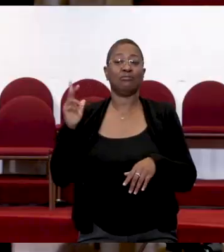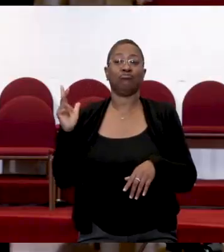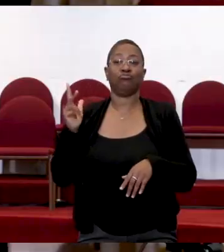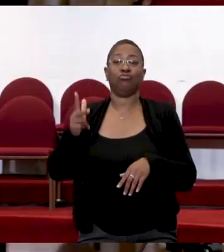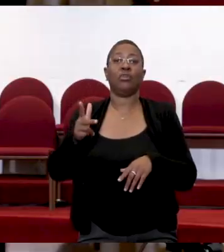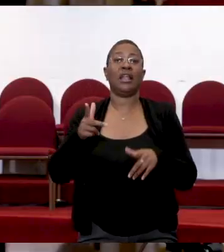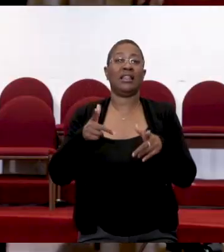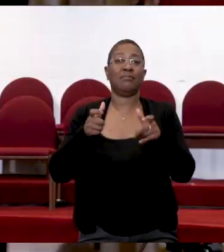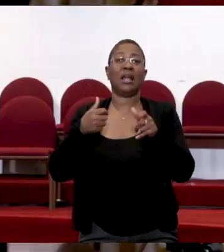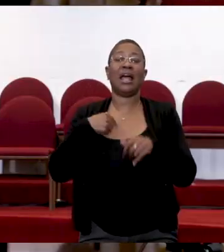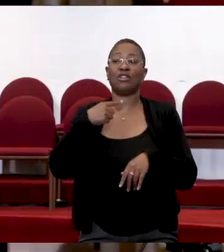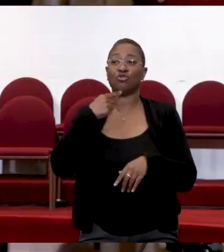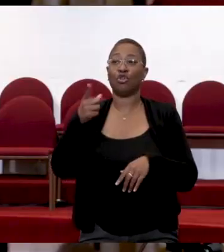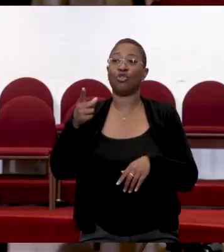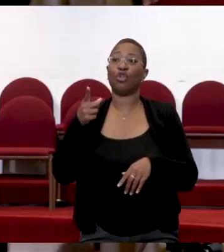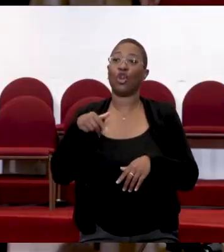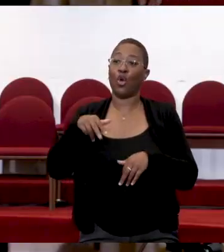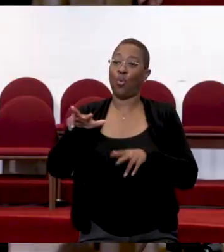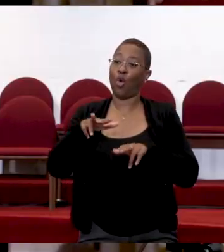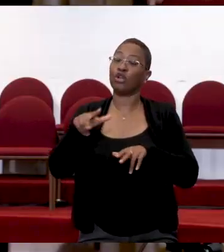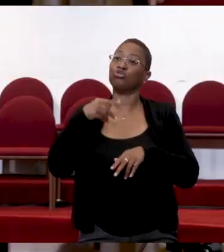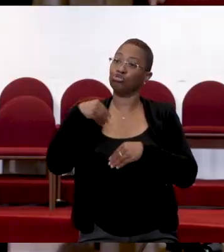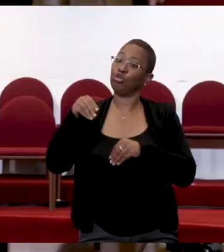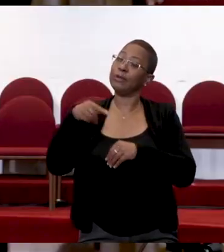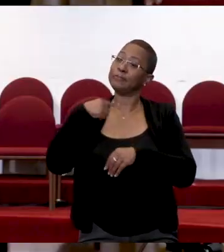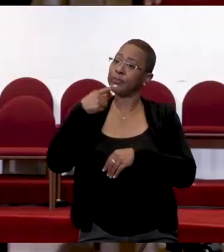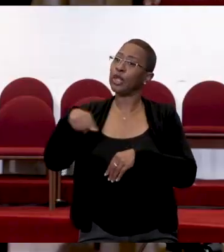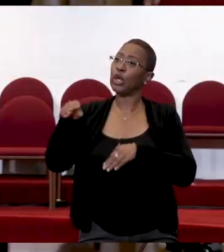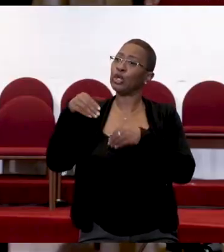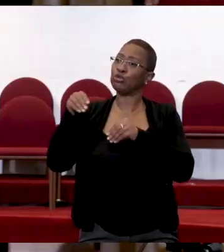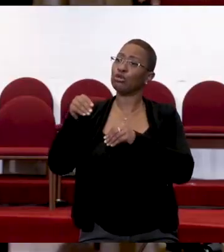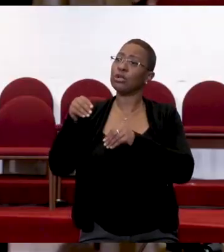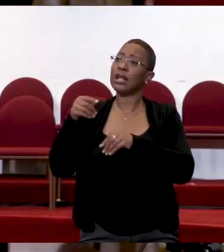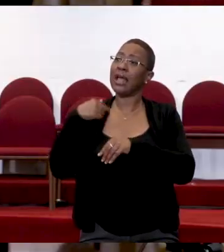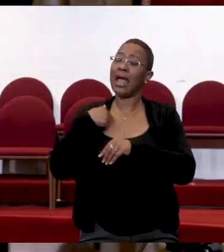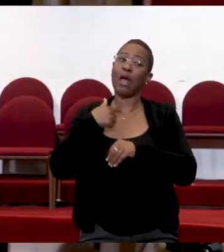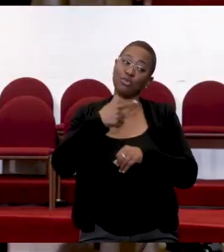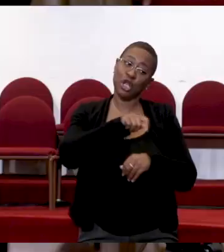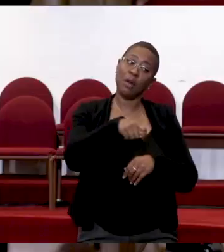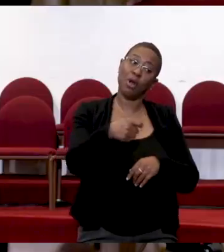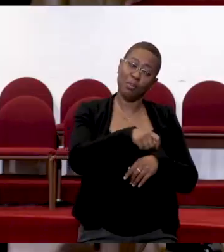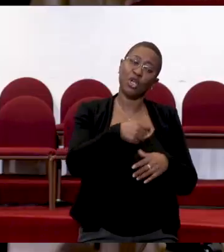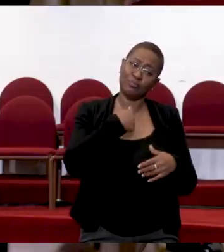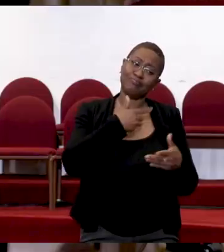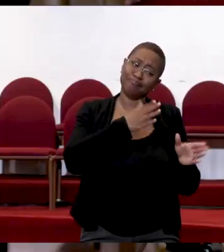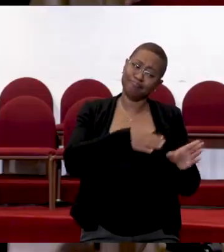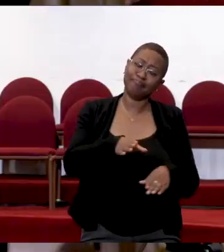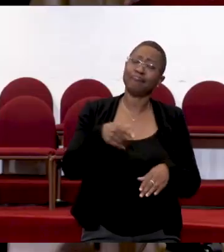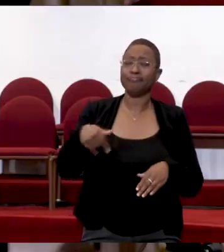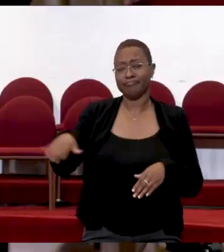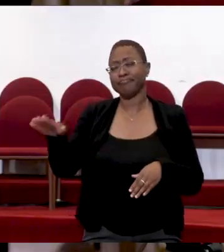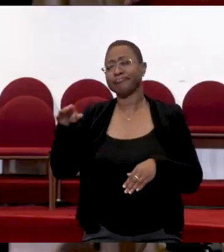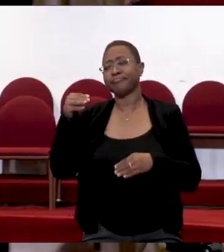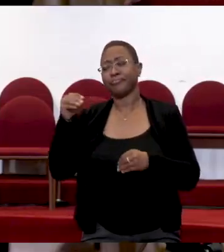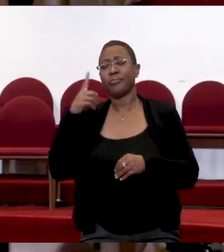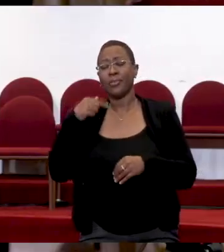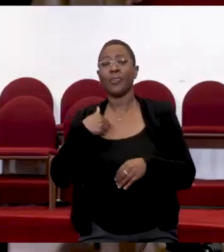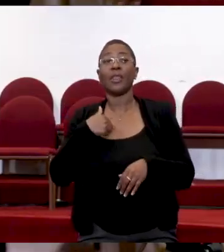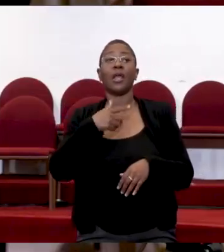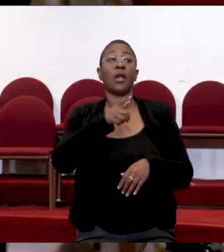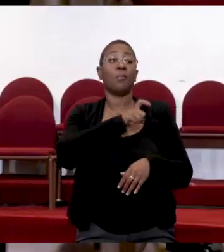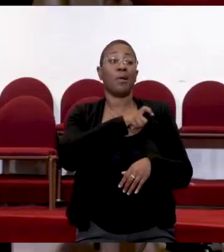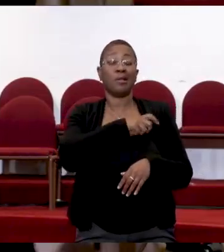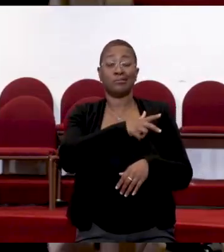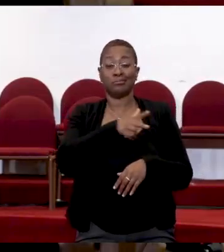sped because I told him to walk to the store yesterday to grab something because I was going to barbecue. So they pull up and